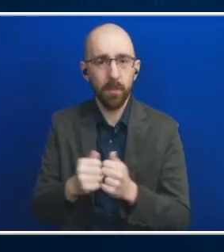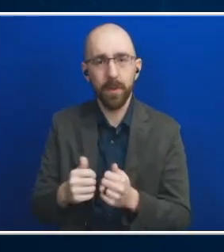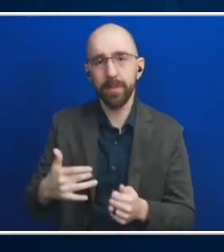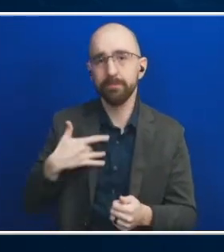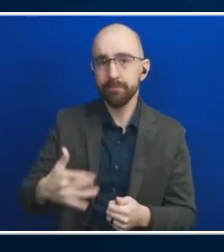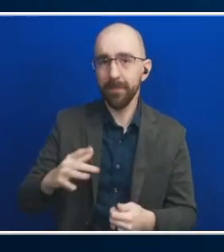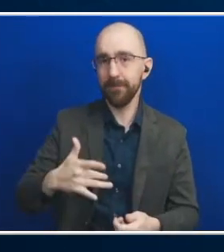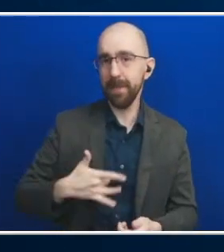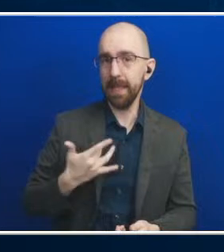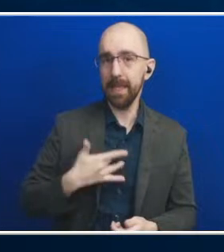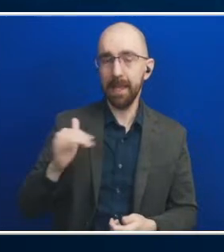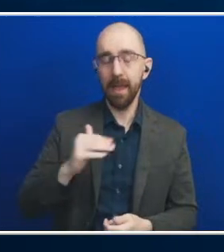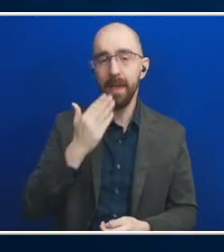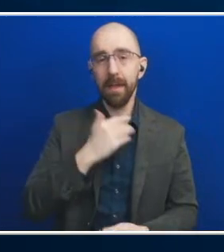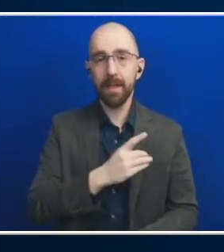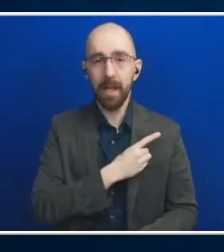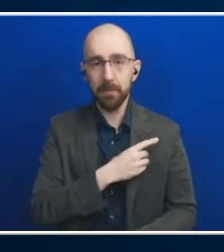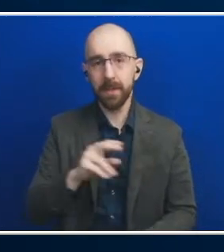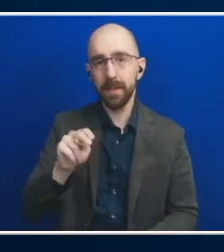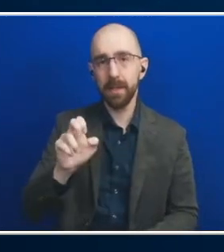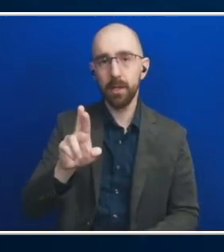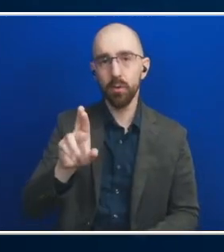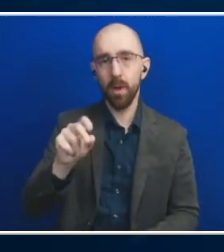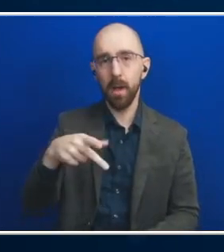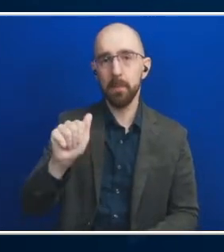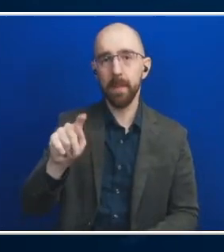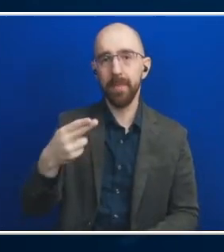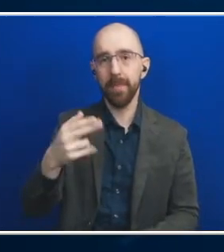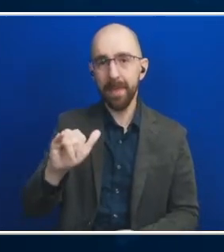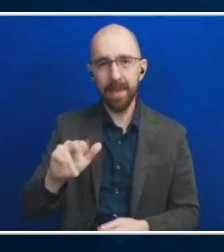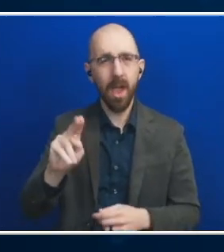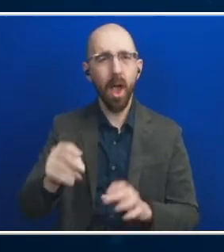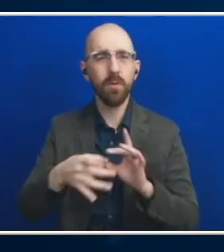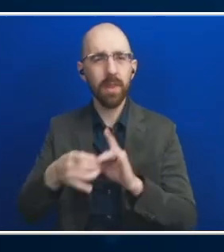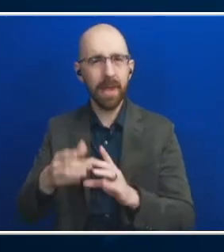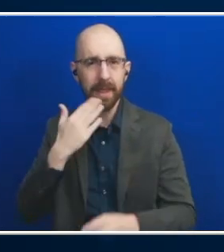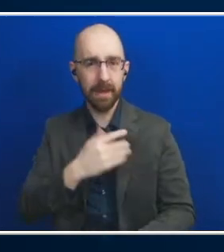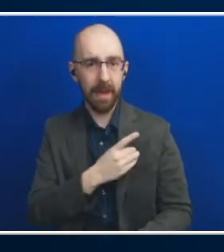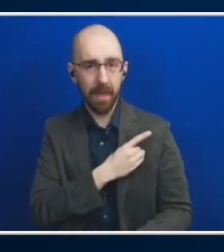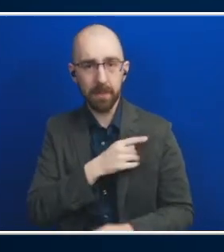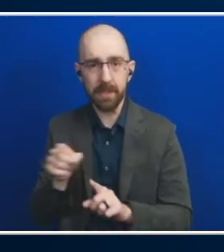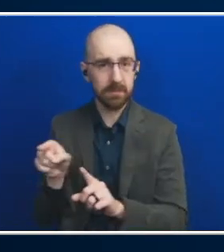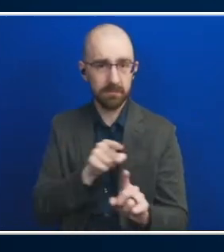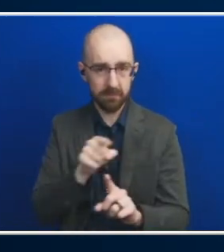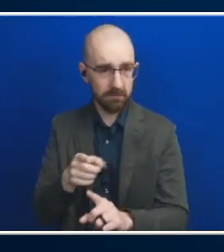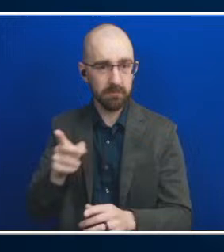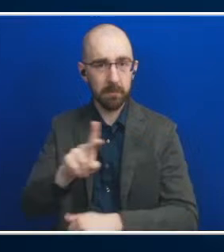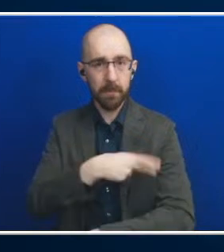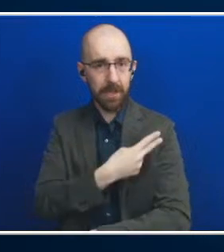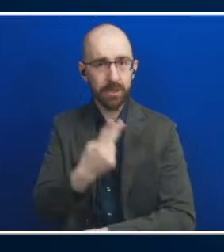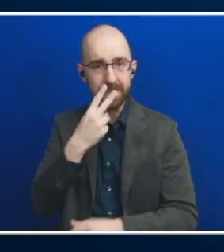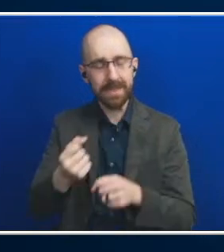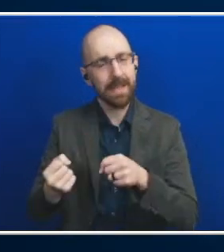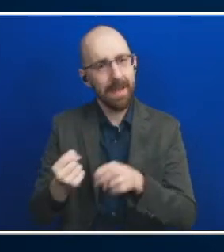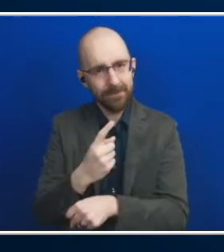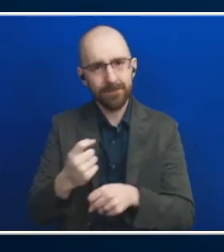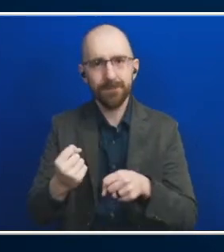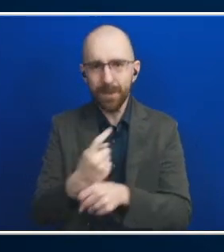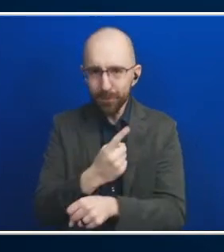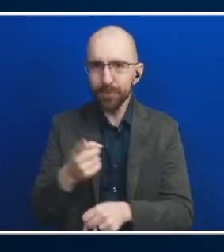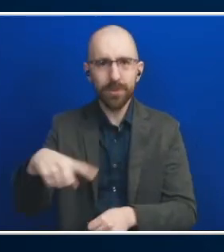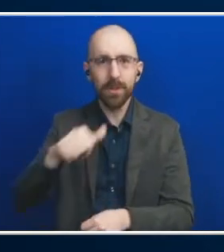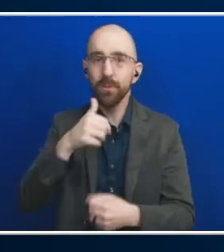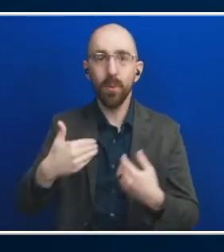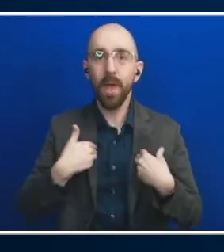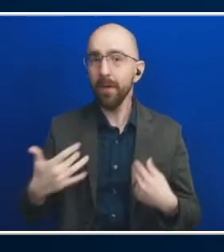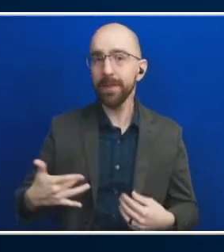diabetes, neuropathy, or neuropathy unrelated diabetes. Those patients we see every single year that they don't have a sensation, that